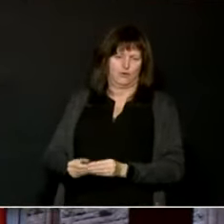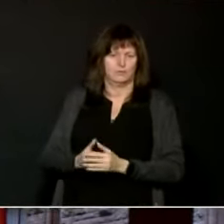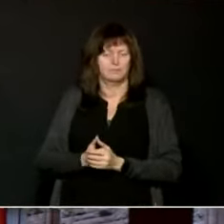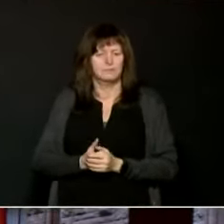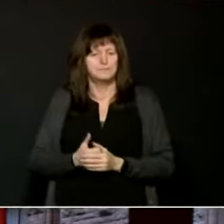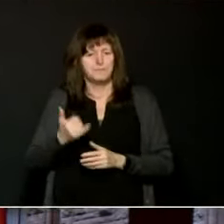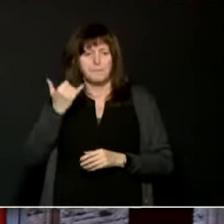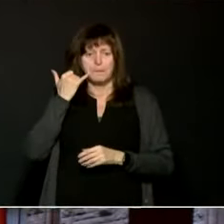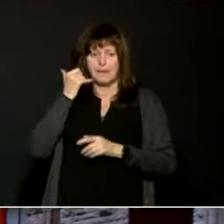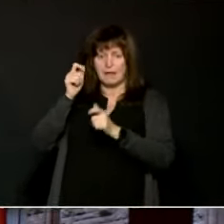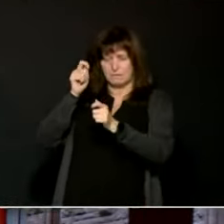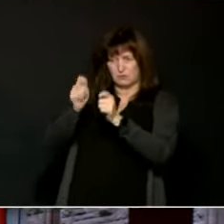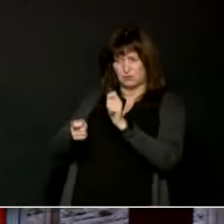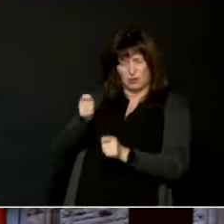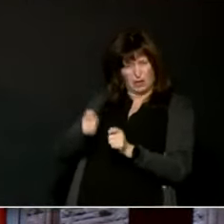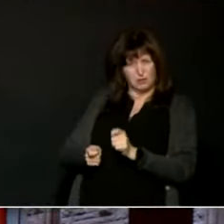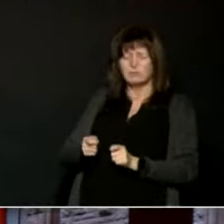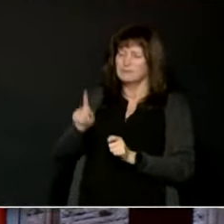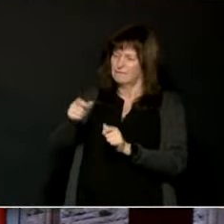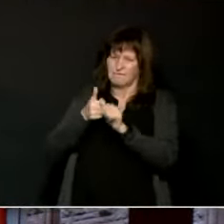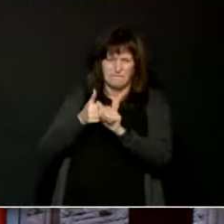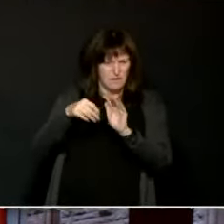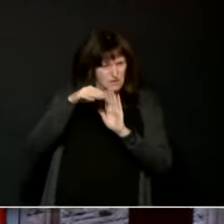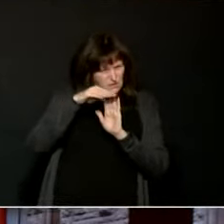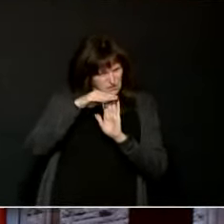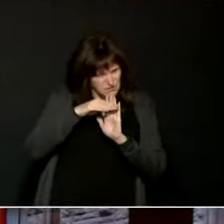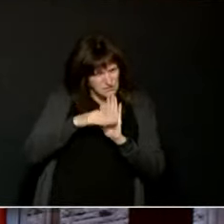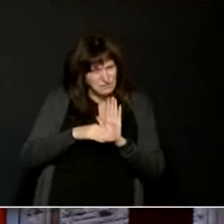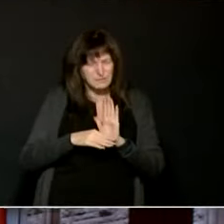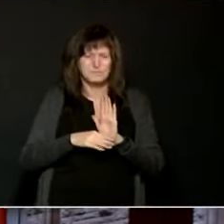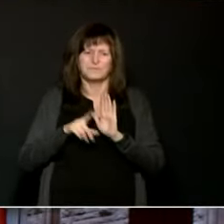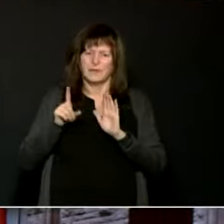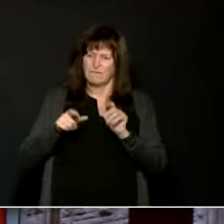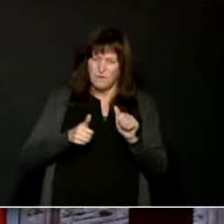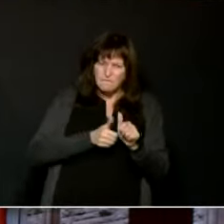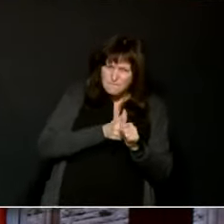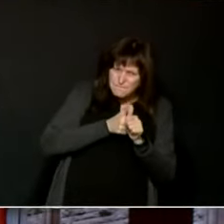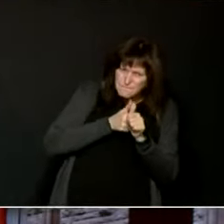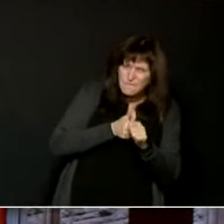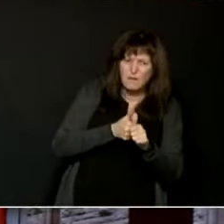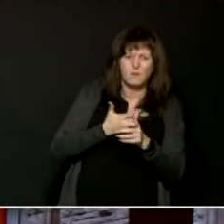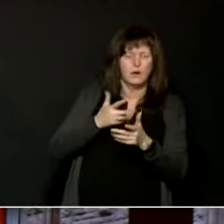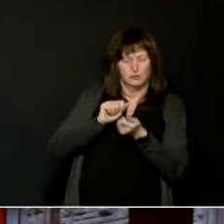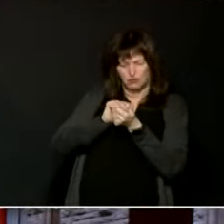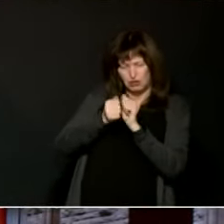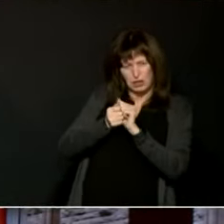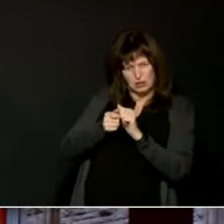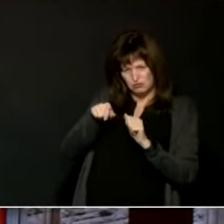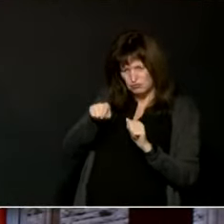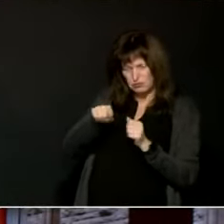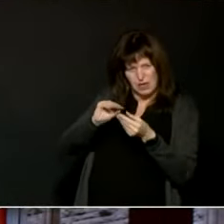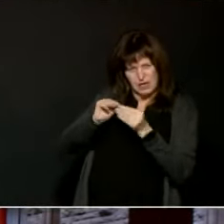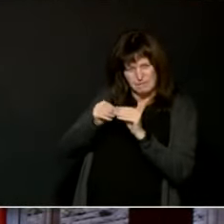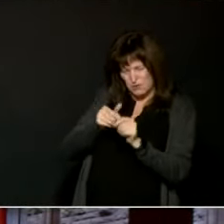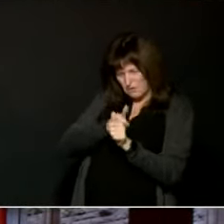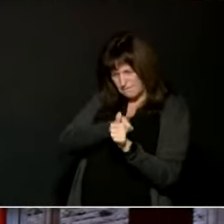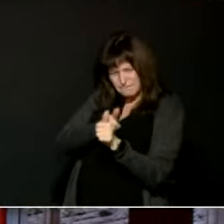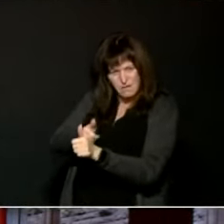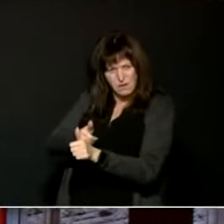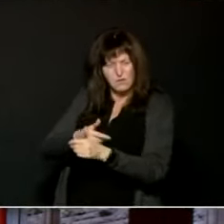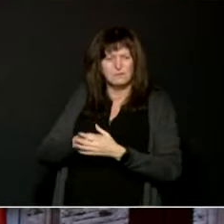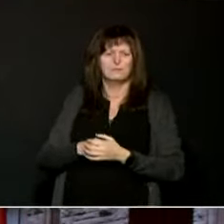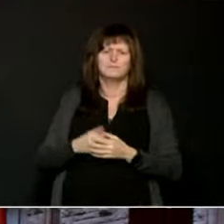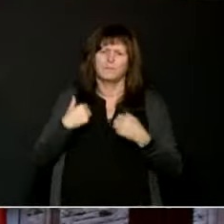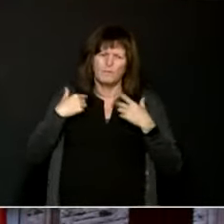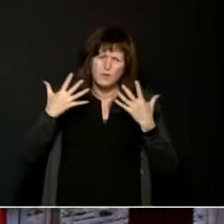to. So we are trying to look at how to make sure people can get, if they feel what they need, essential services,